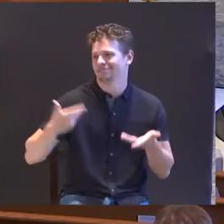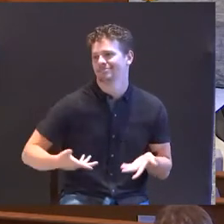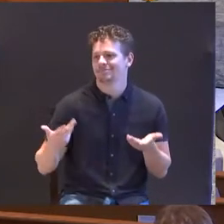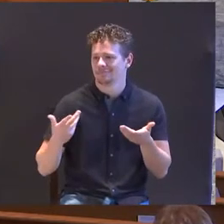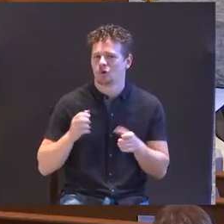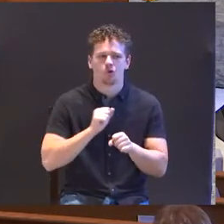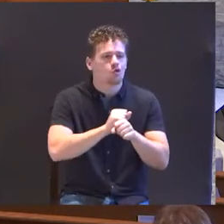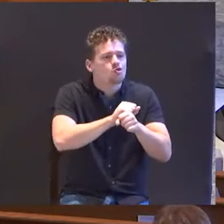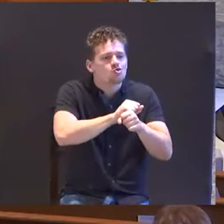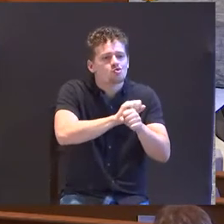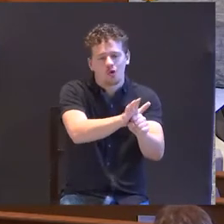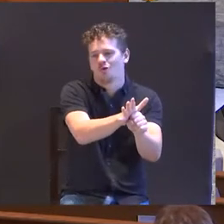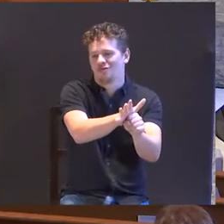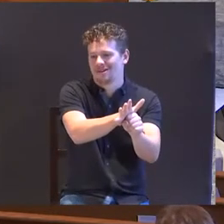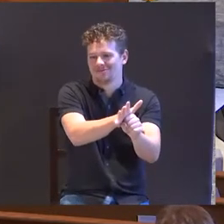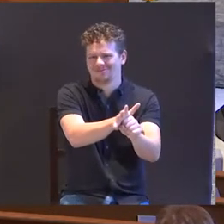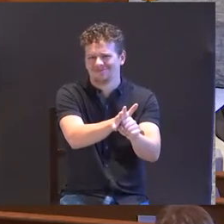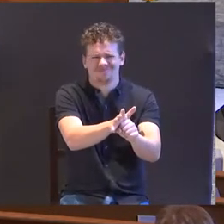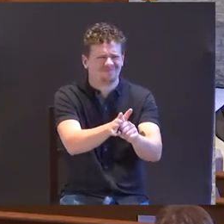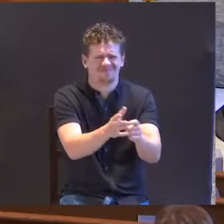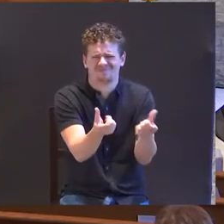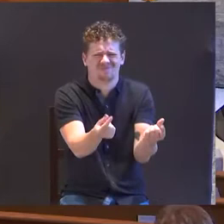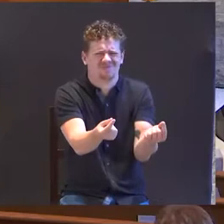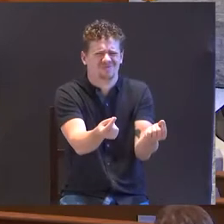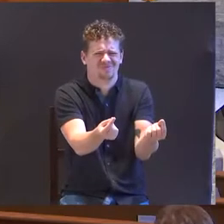COVID, what do you do?